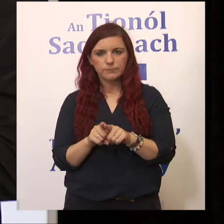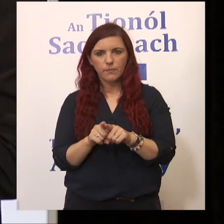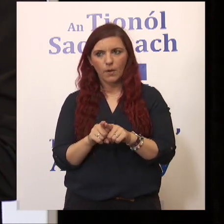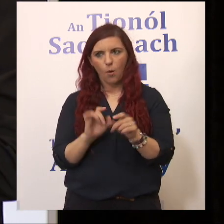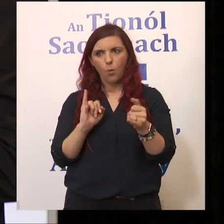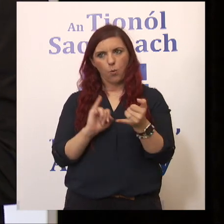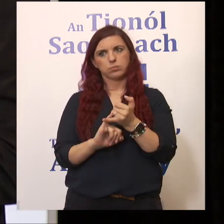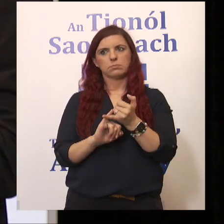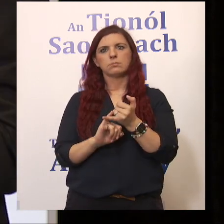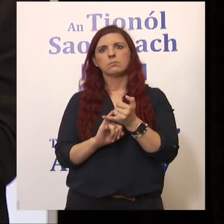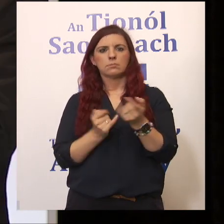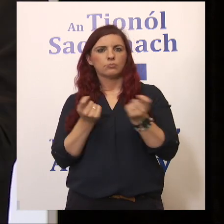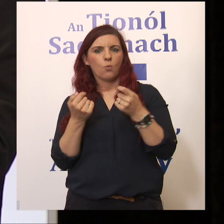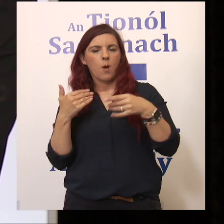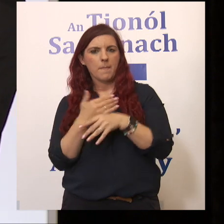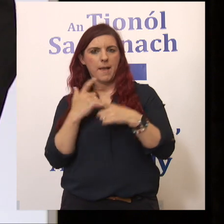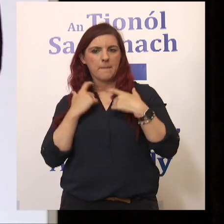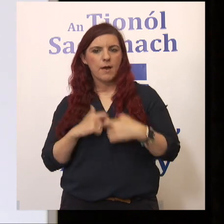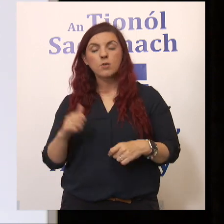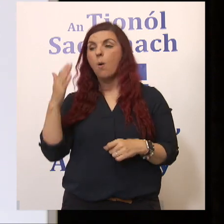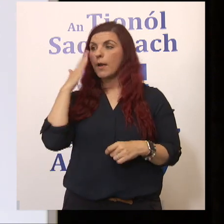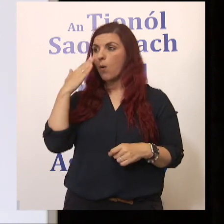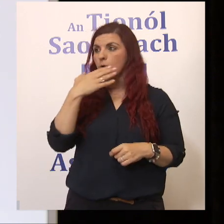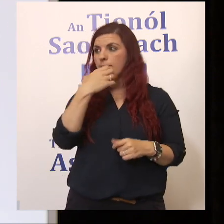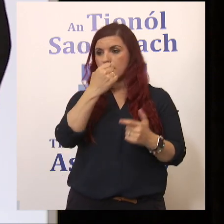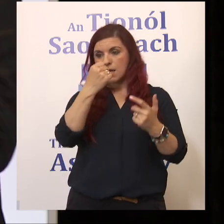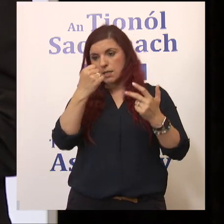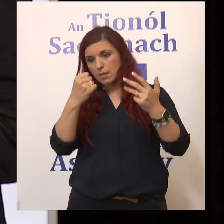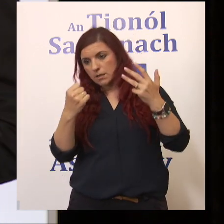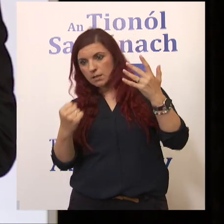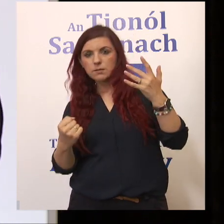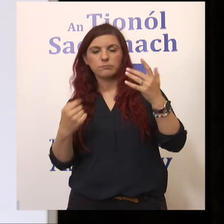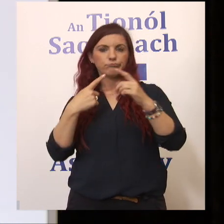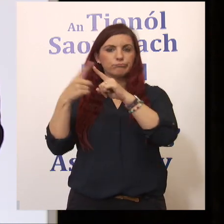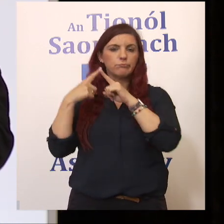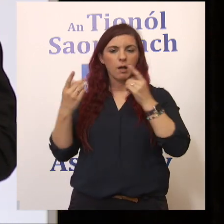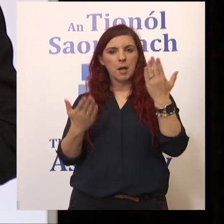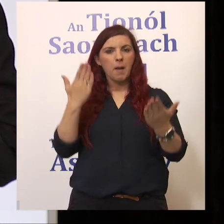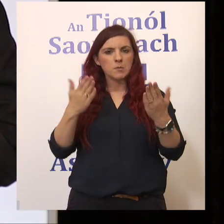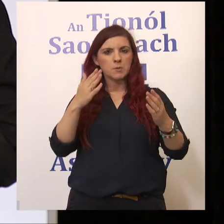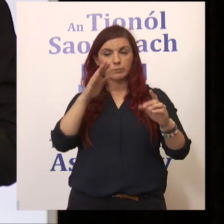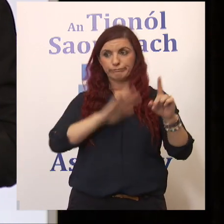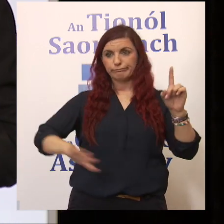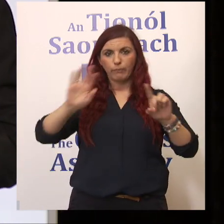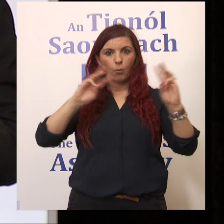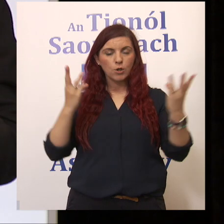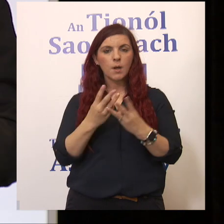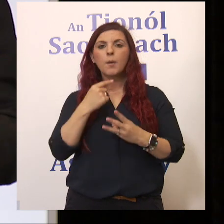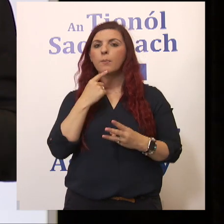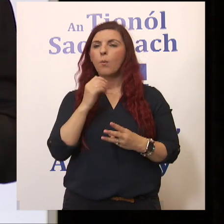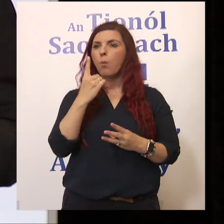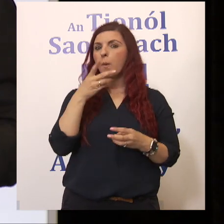mayor. So I know you've had a little bit of this in terms of international comparisons in other parts of the world, but one way of, I